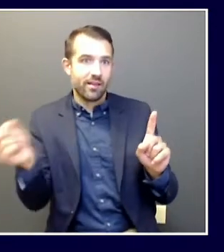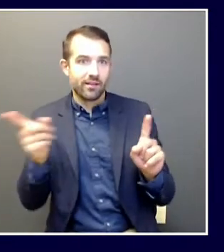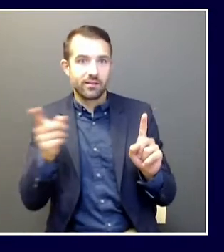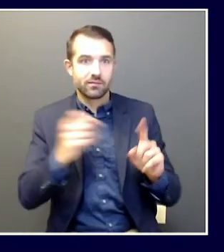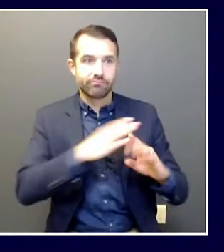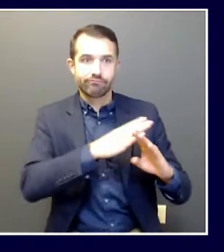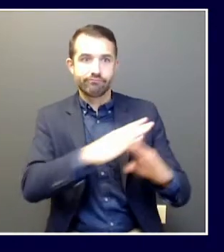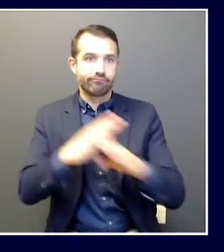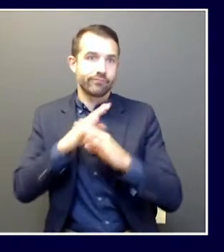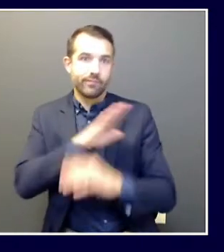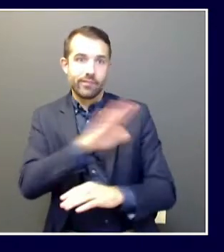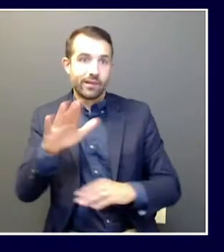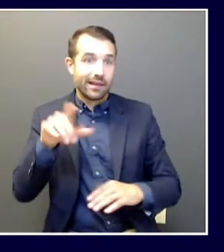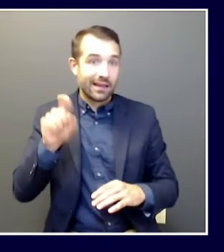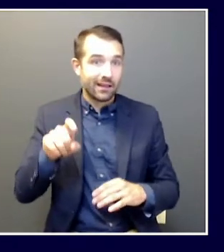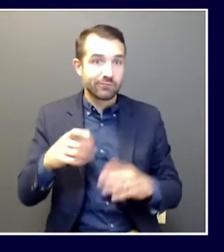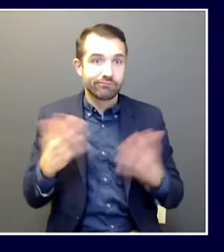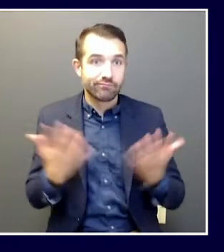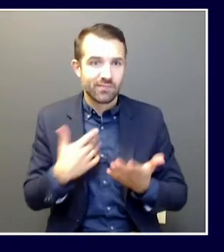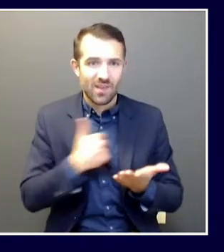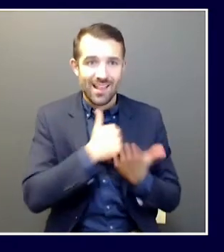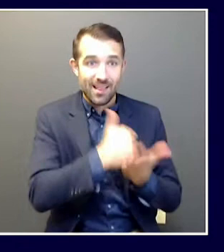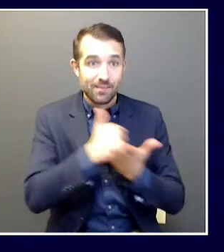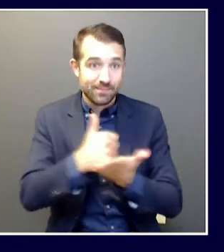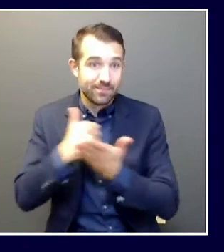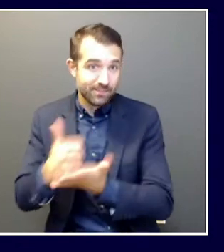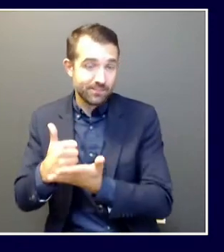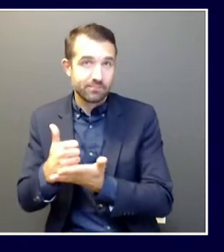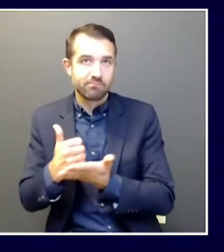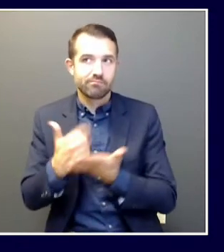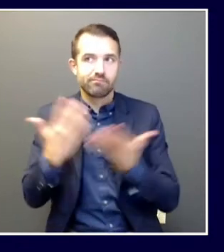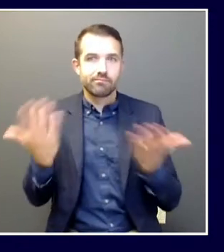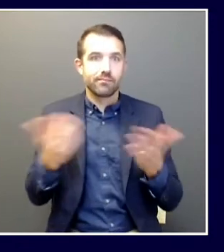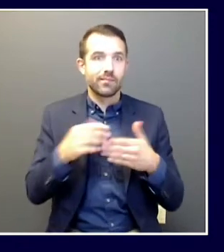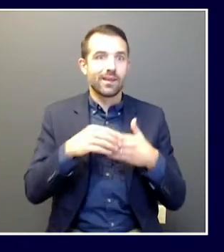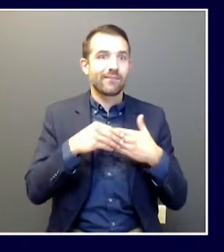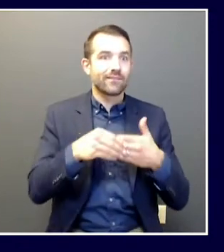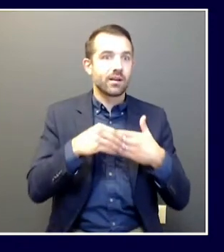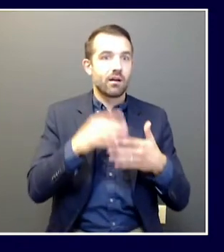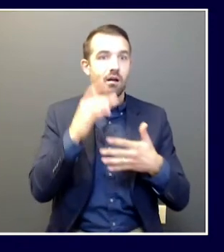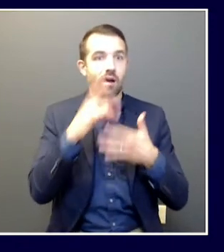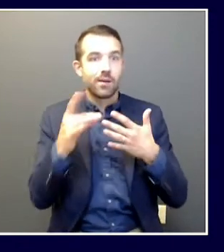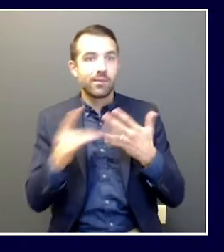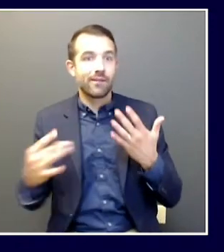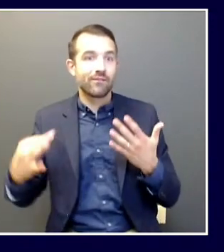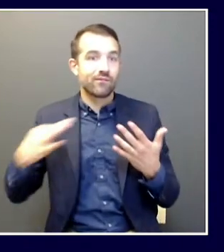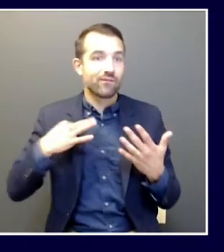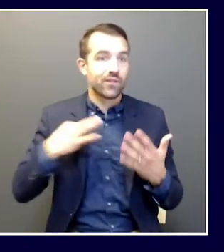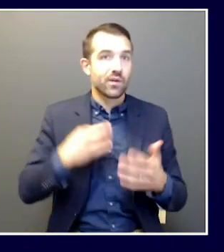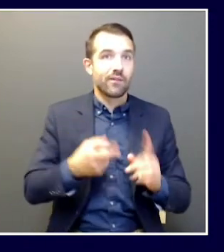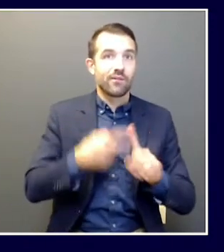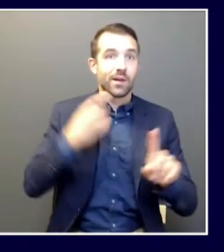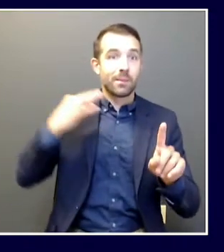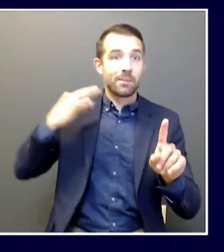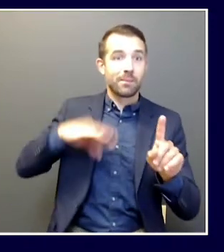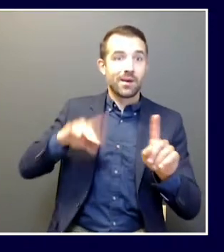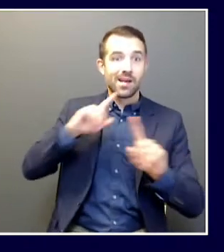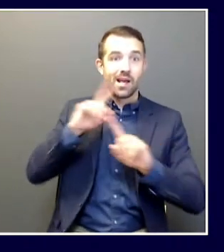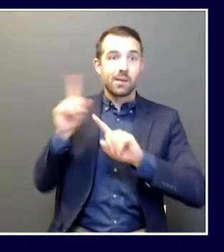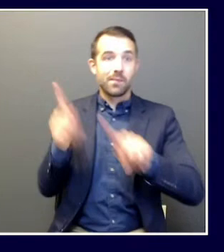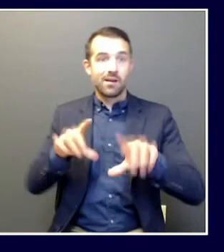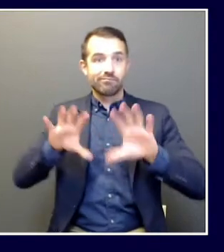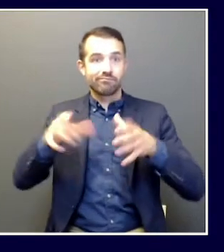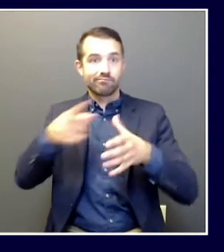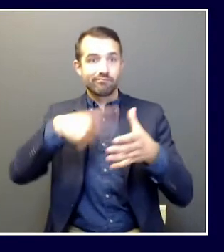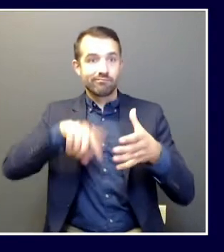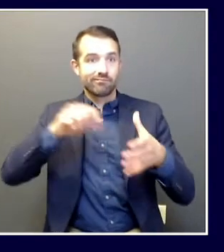That can include flexibilities. It can include volunteers from Maine Response. There's a whole array of supports